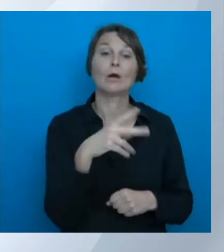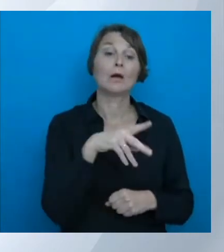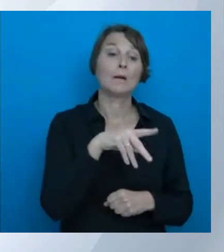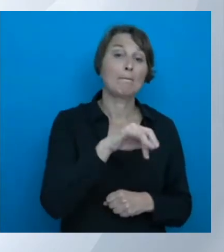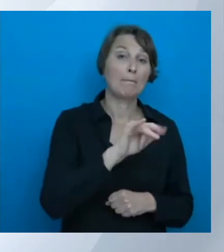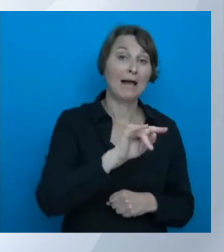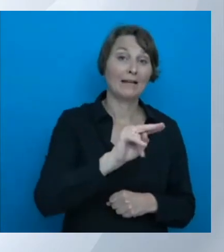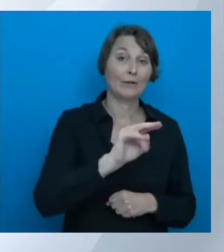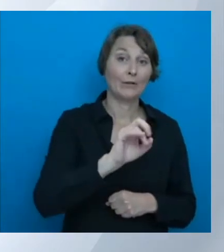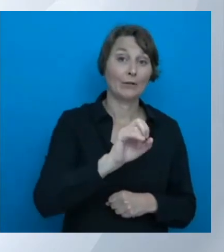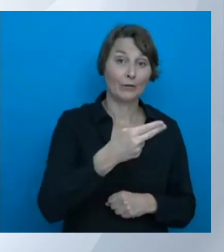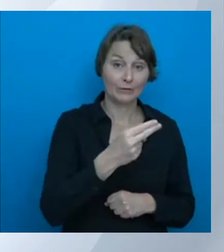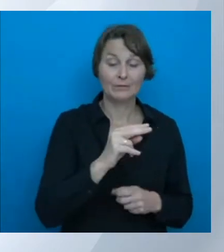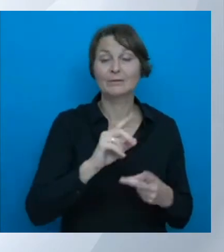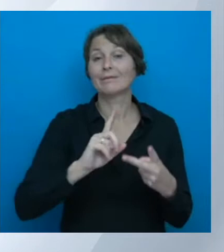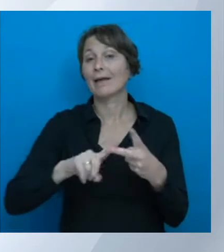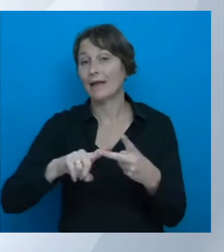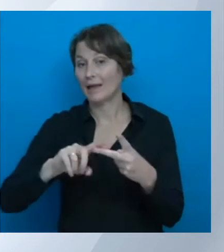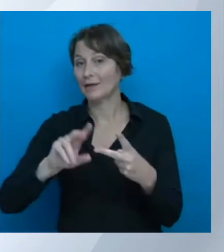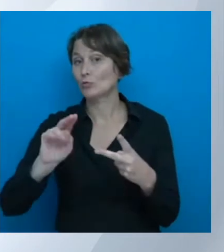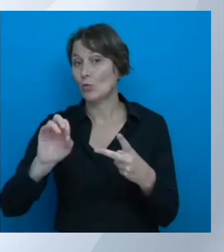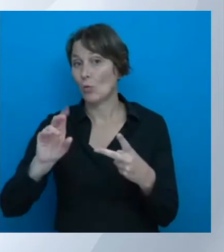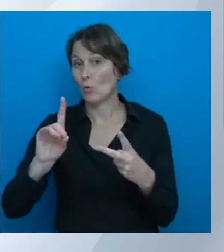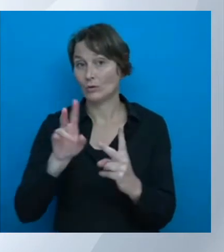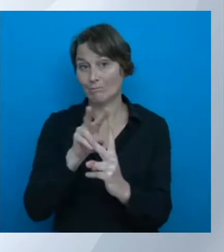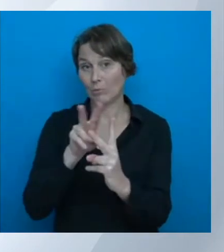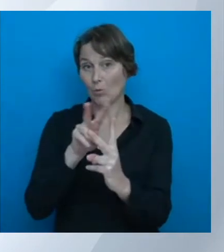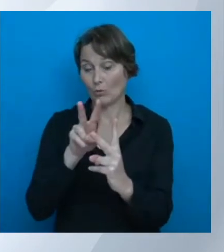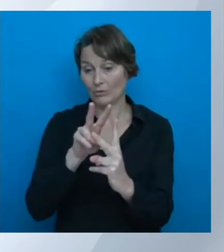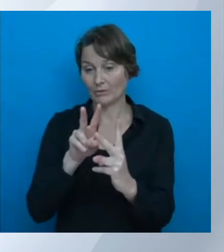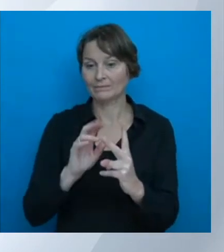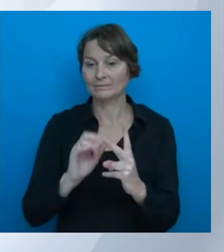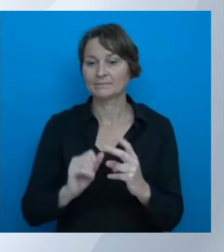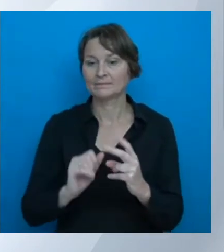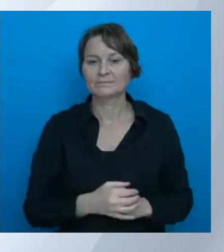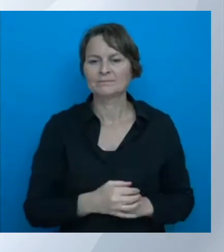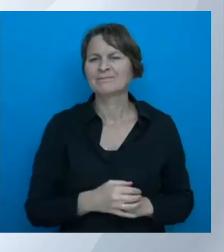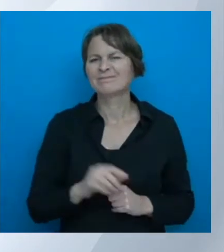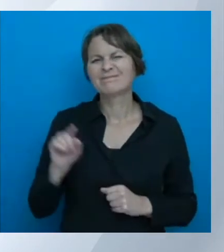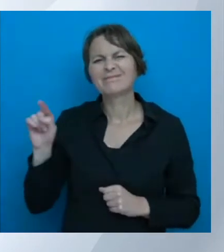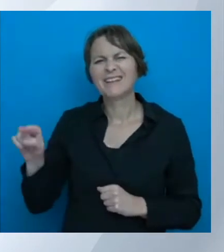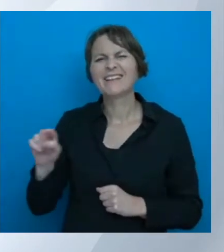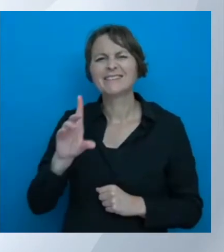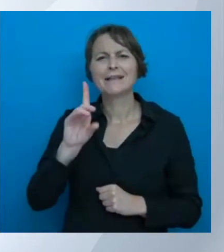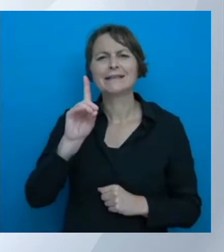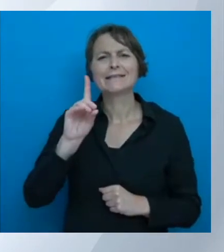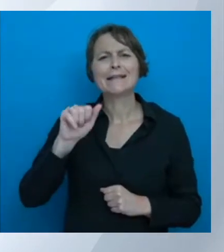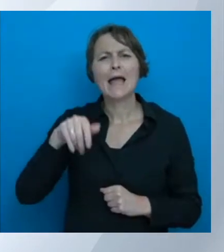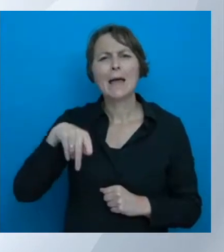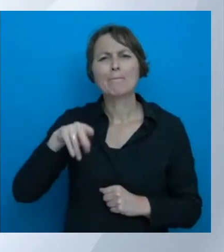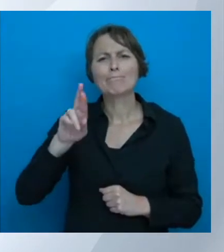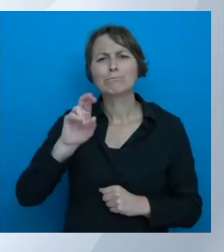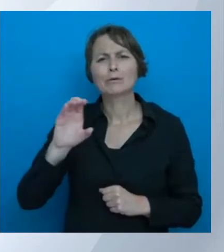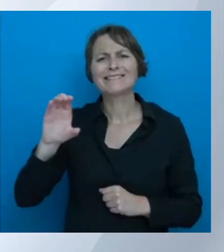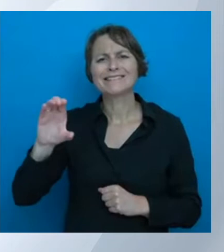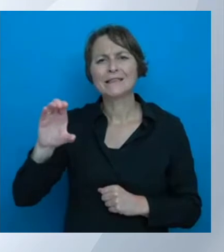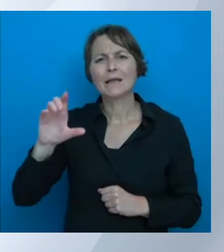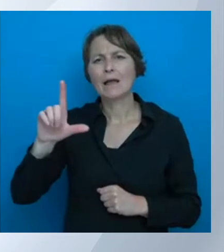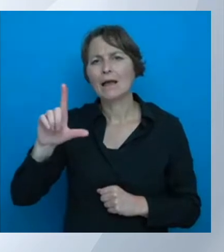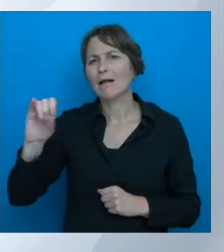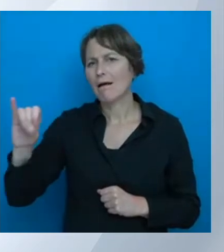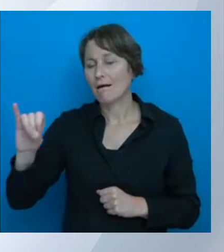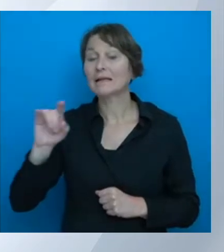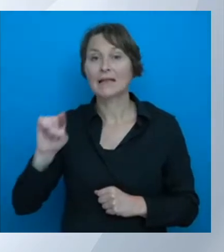running. This is Dapr CLI, and by using this Dapr CLI, you can pretty much do a lot of